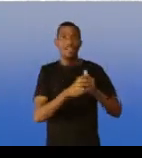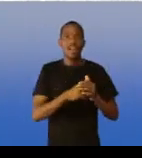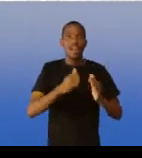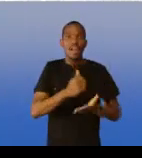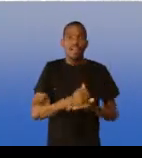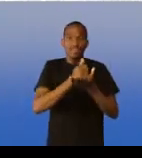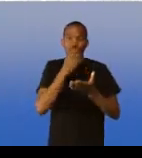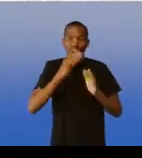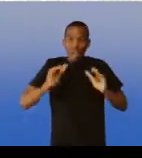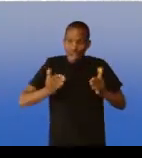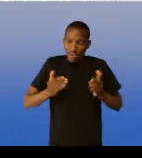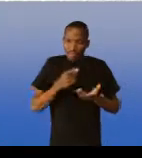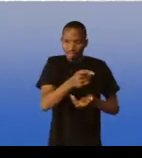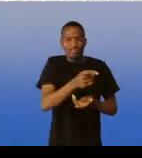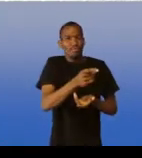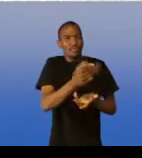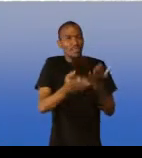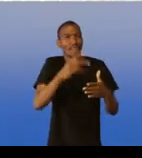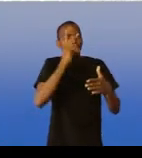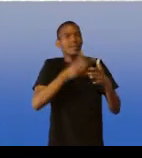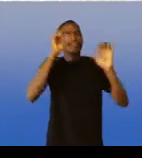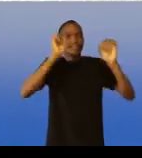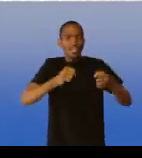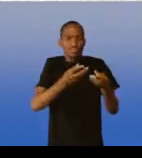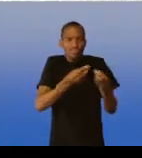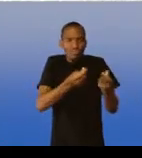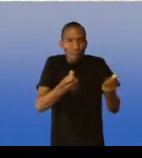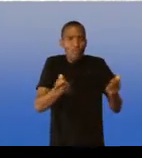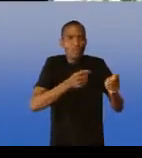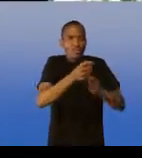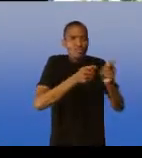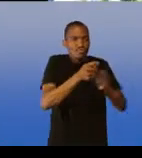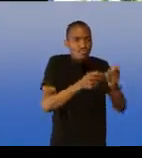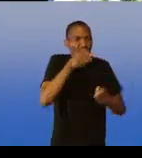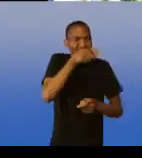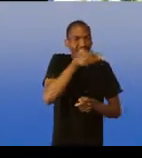through the finish line where we can finally achieve epidemic control in Botswana.